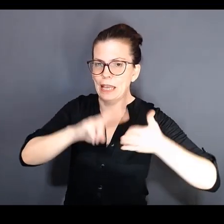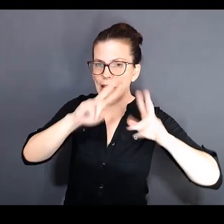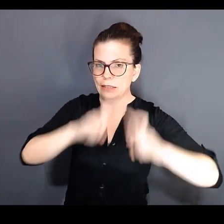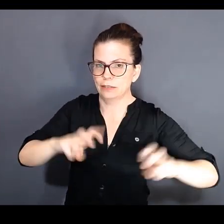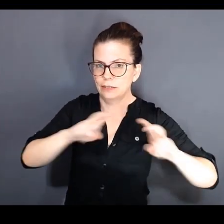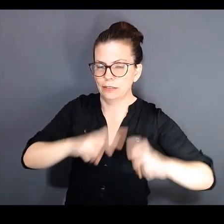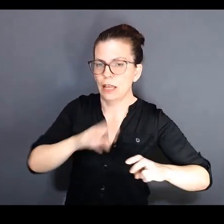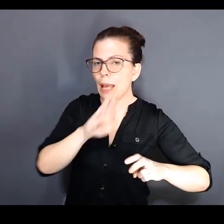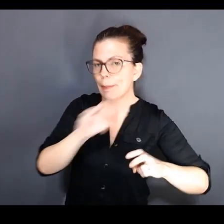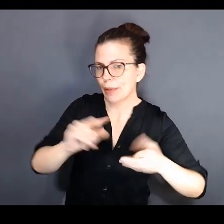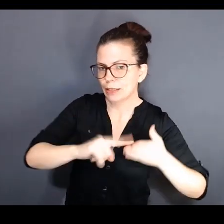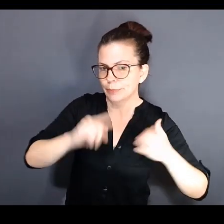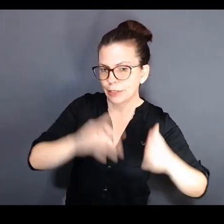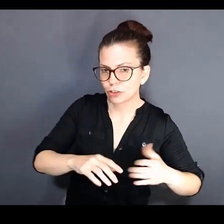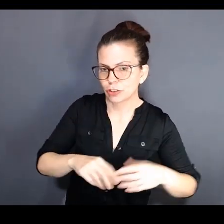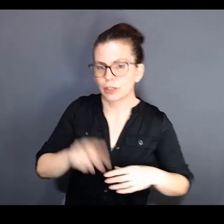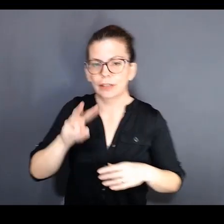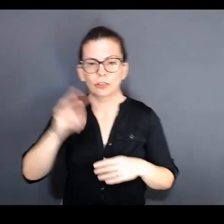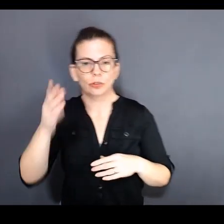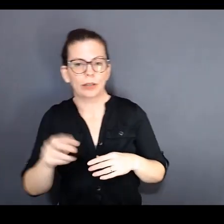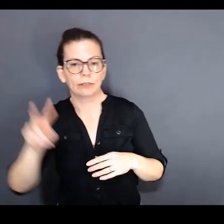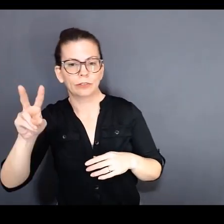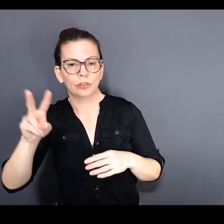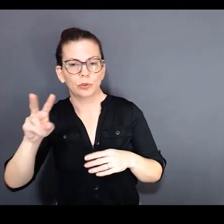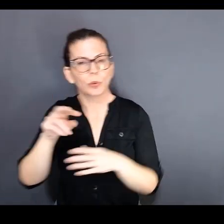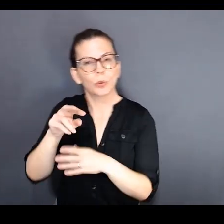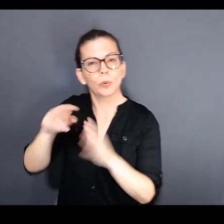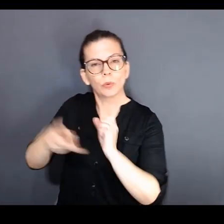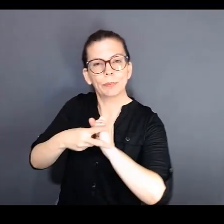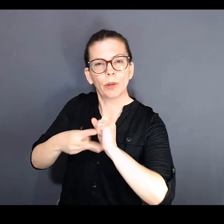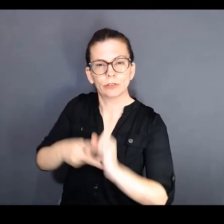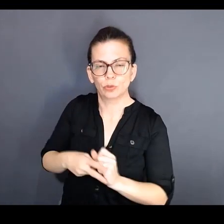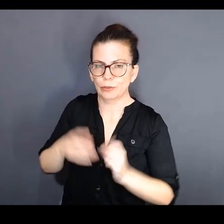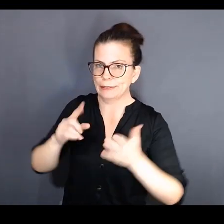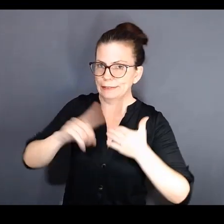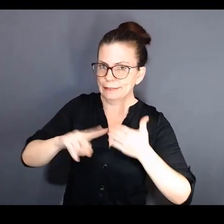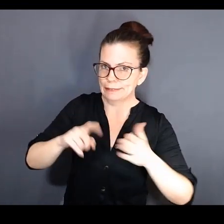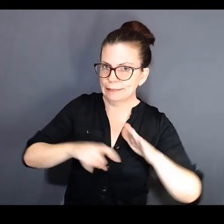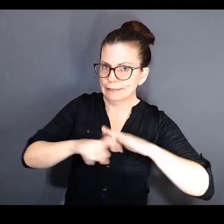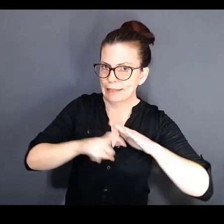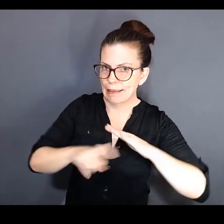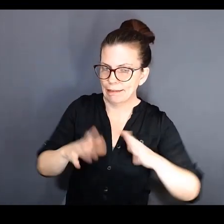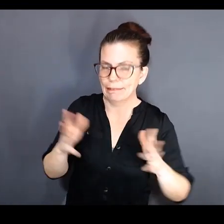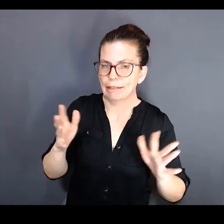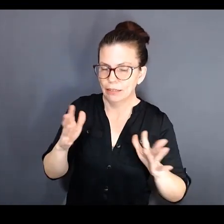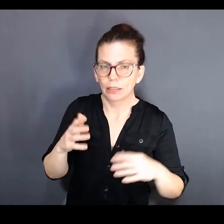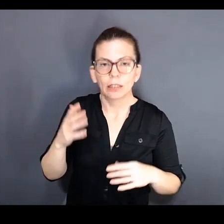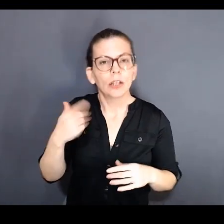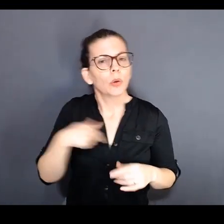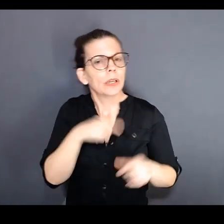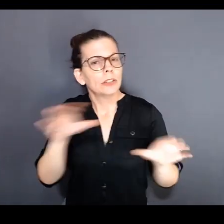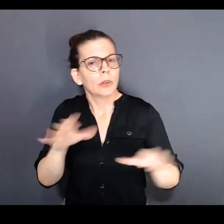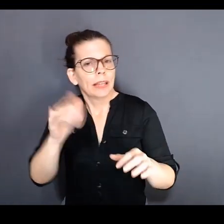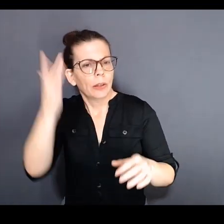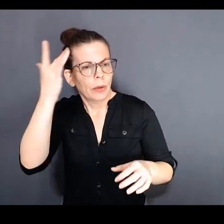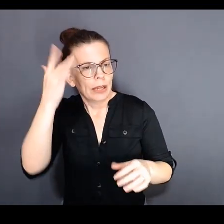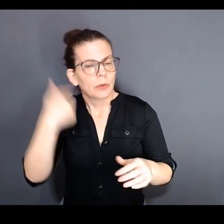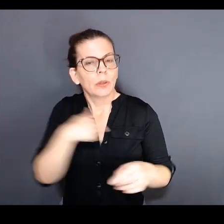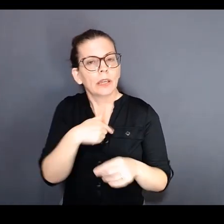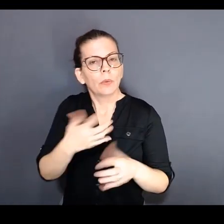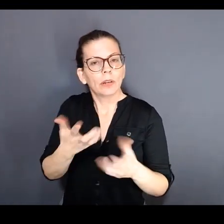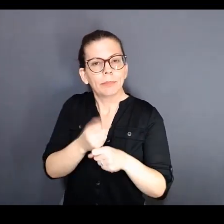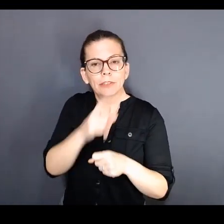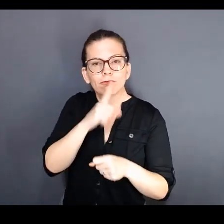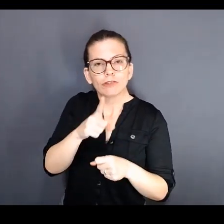being continuously scanned by Inspector, and 2 out of 2 ECR repositories are being scanned. So we do that